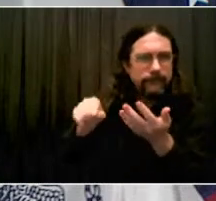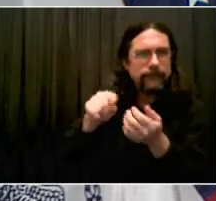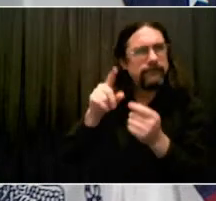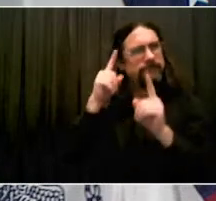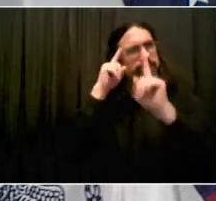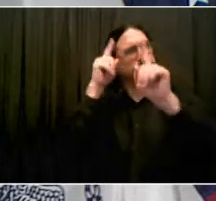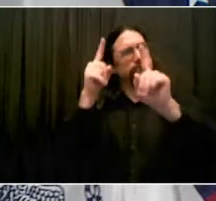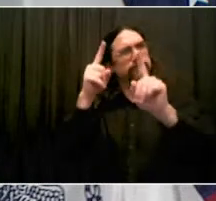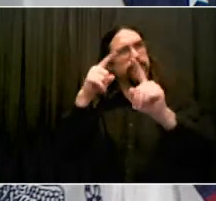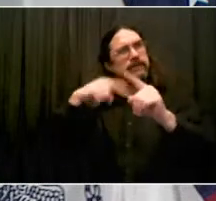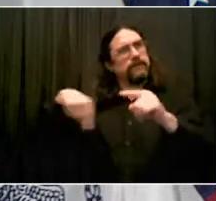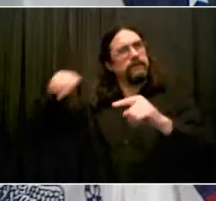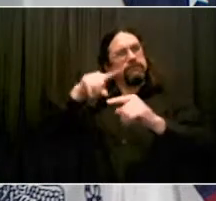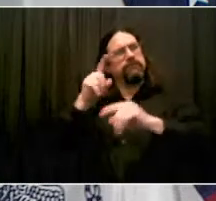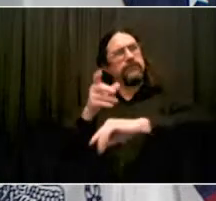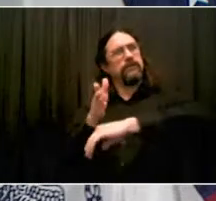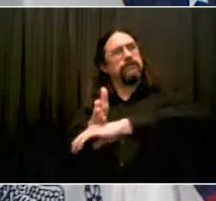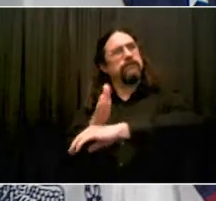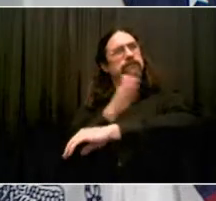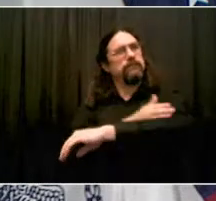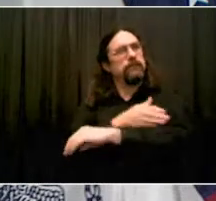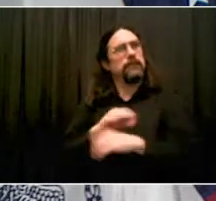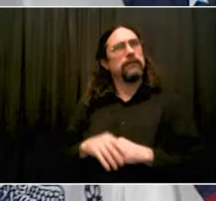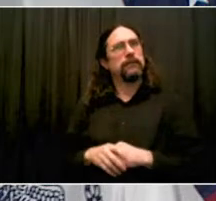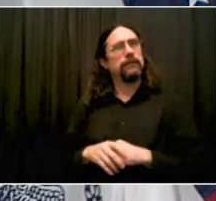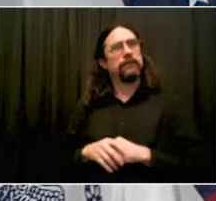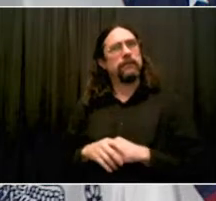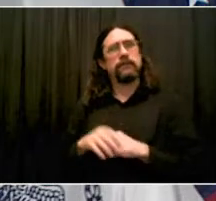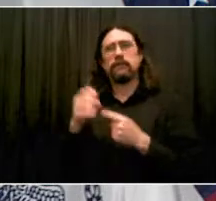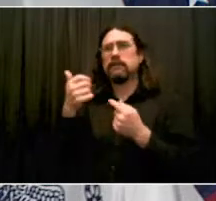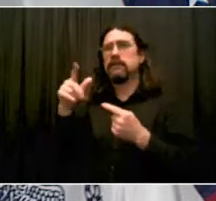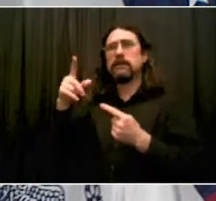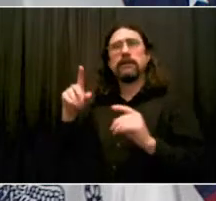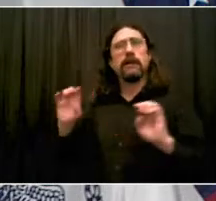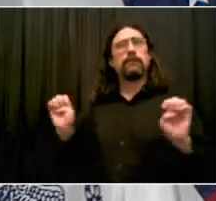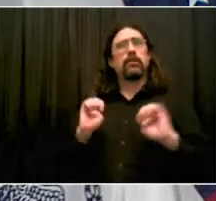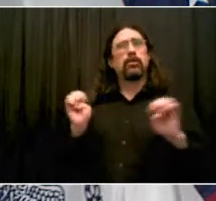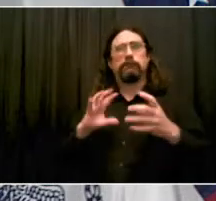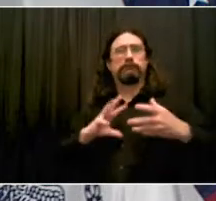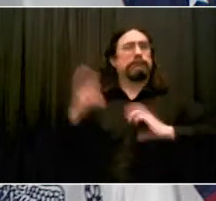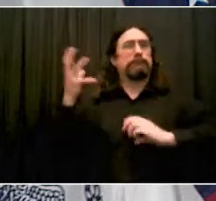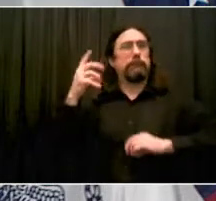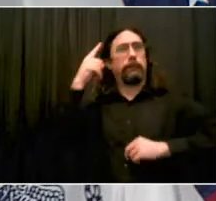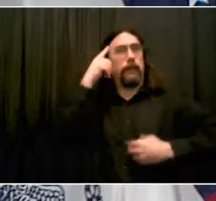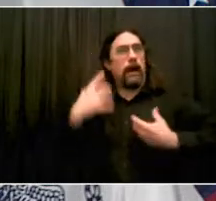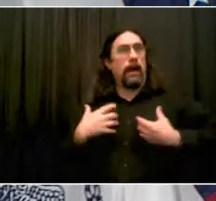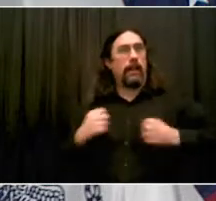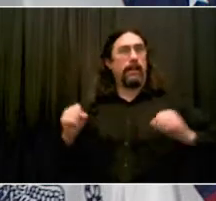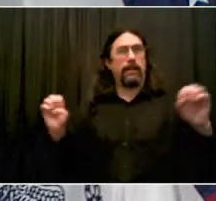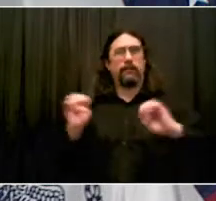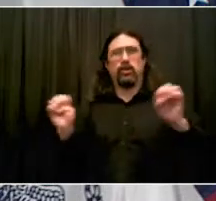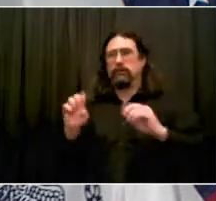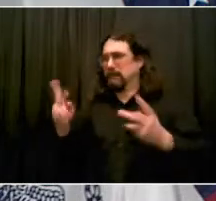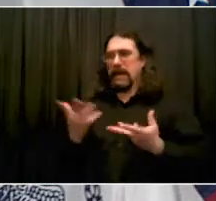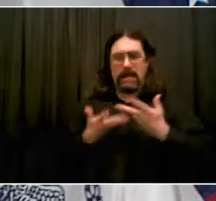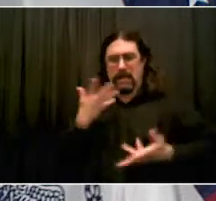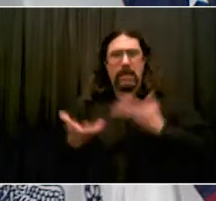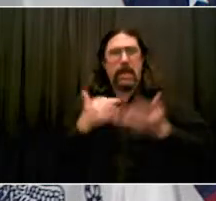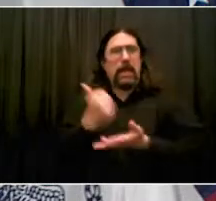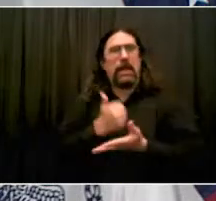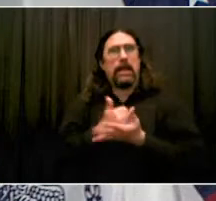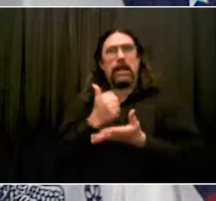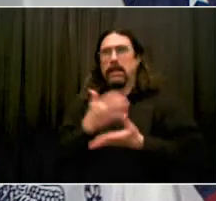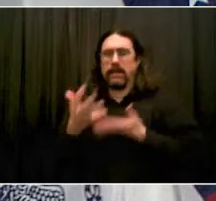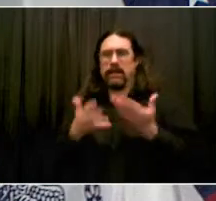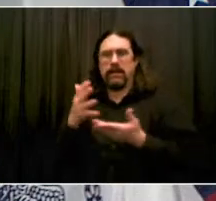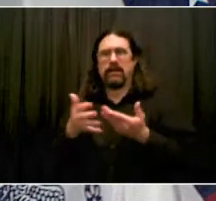mental health distress, wherever possible, civilians responding, healthcare workers responding, getting help to people in a new and